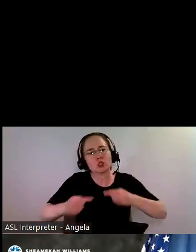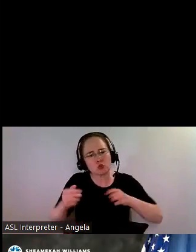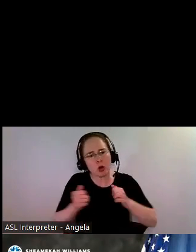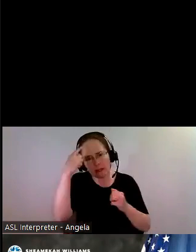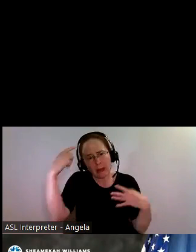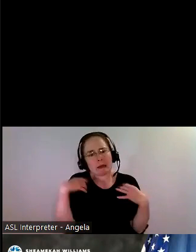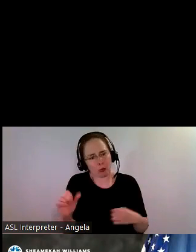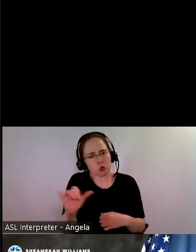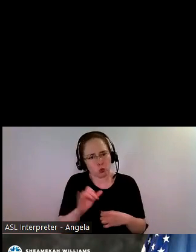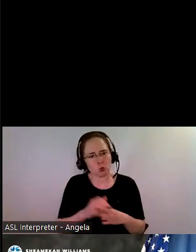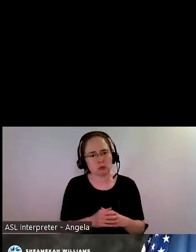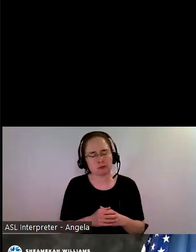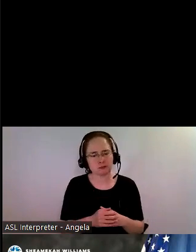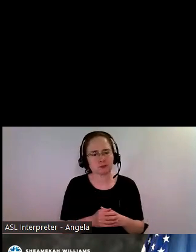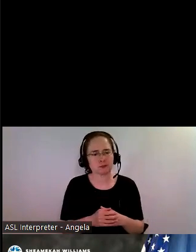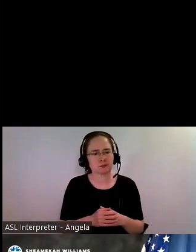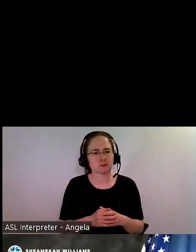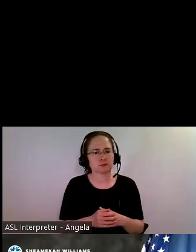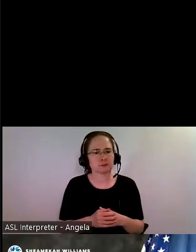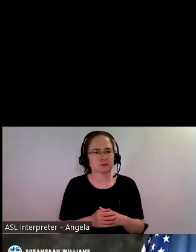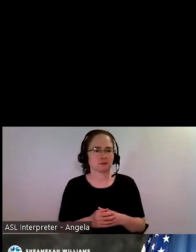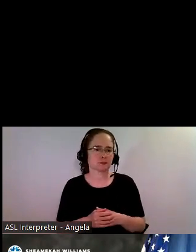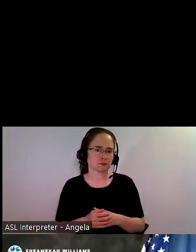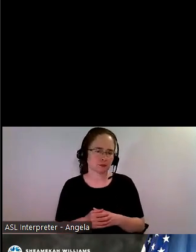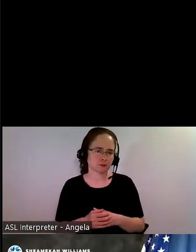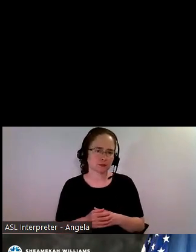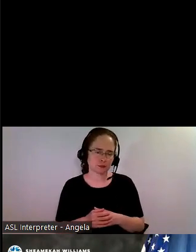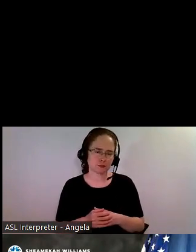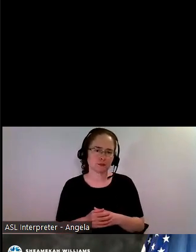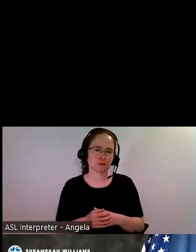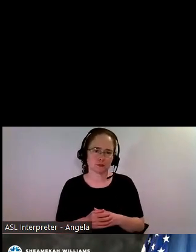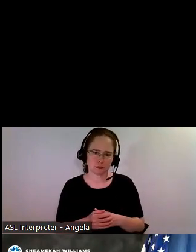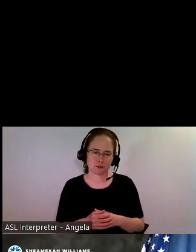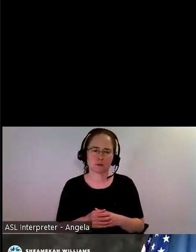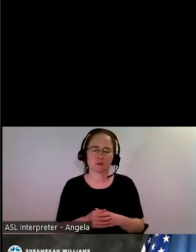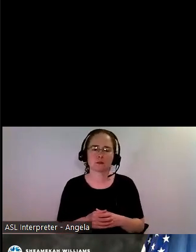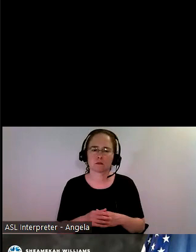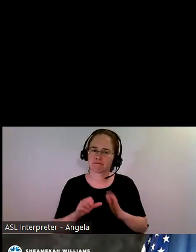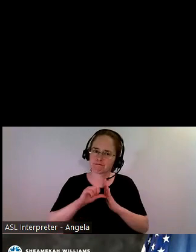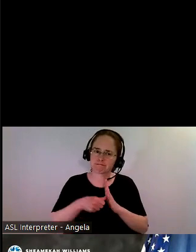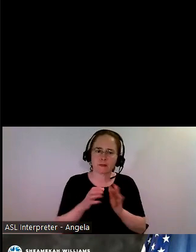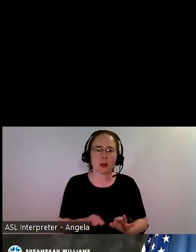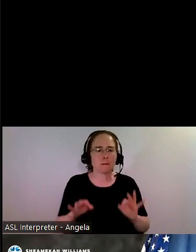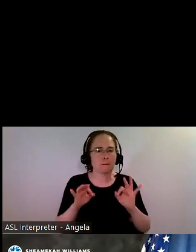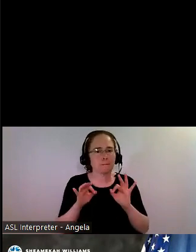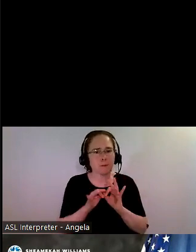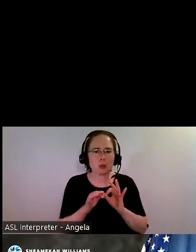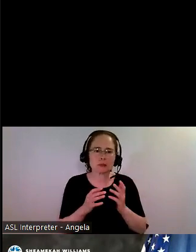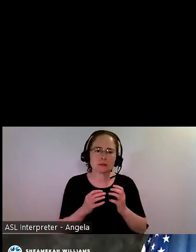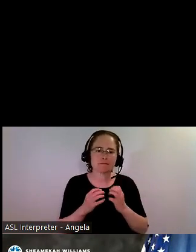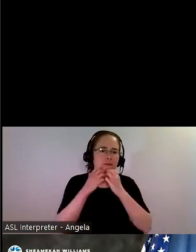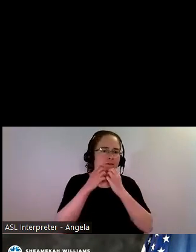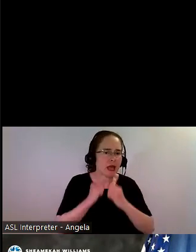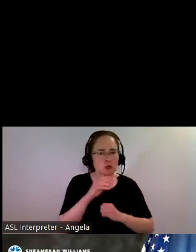health. Next slide, please. I also mentioned the importance of grounding in values and principles.